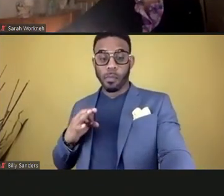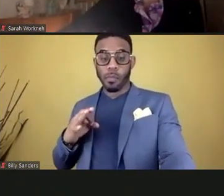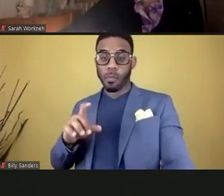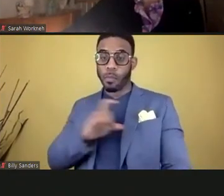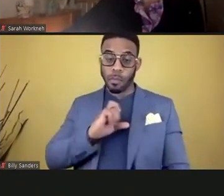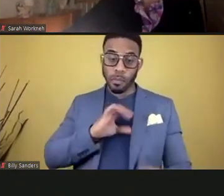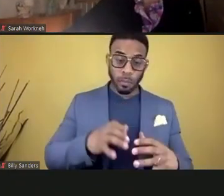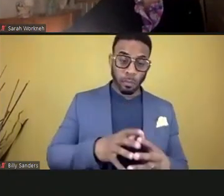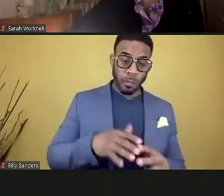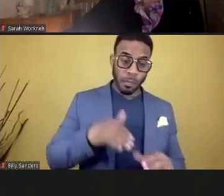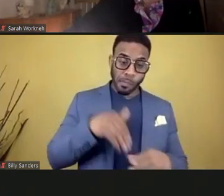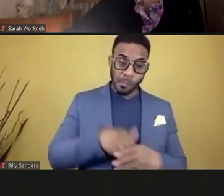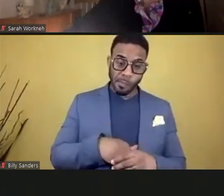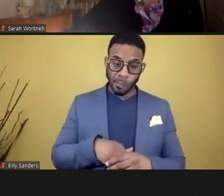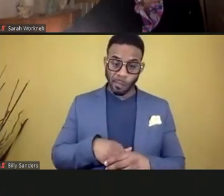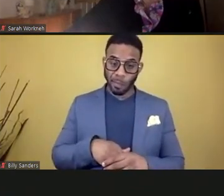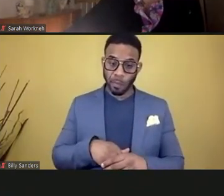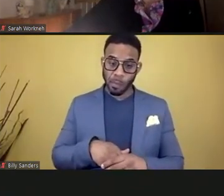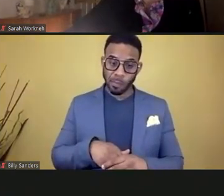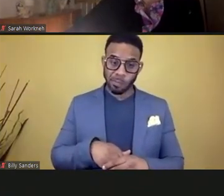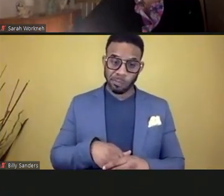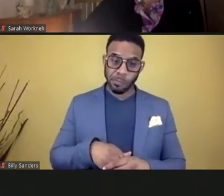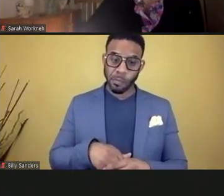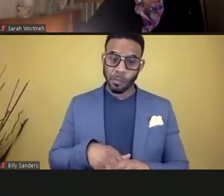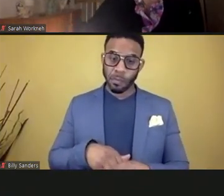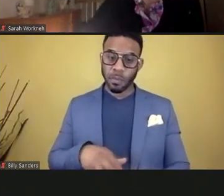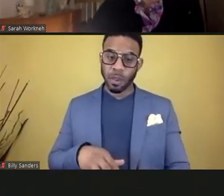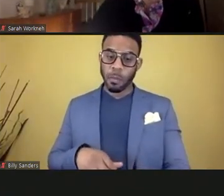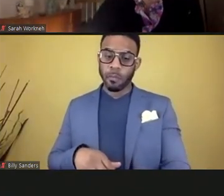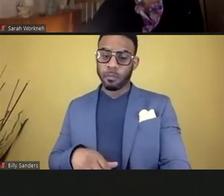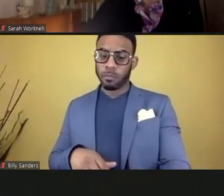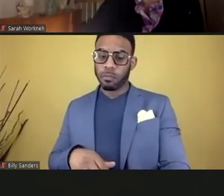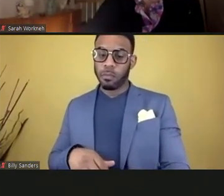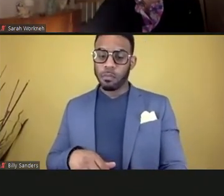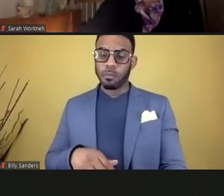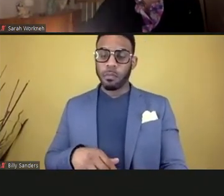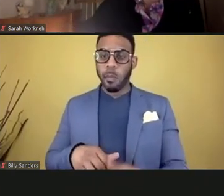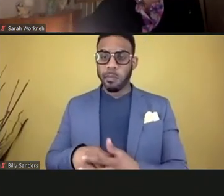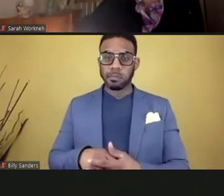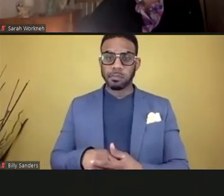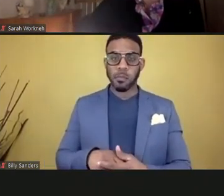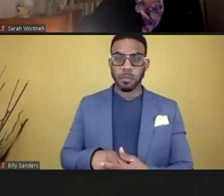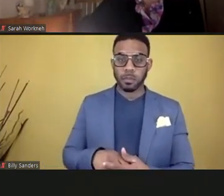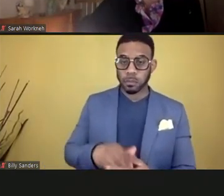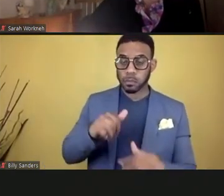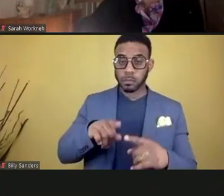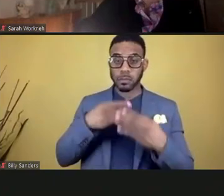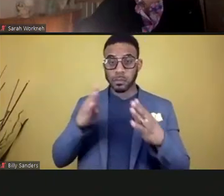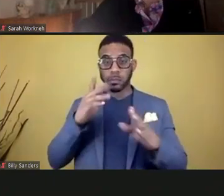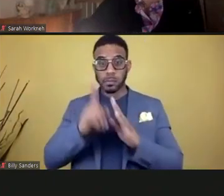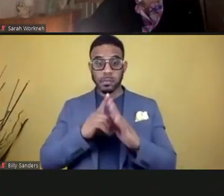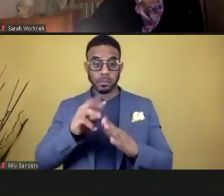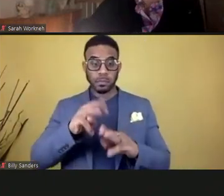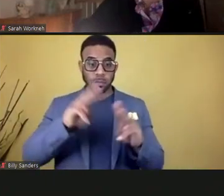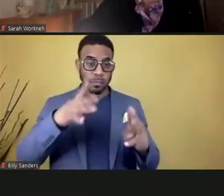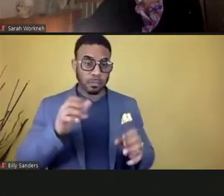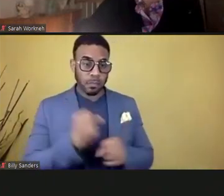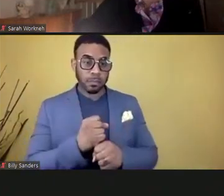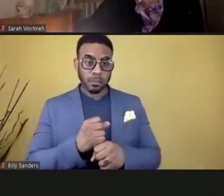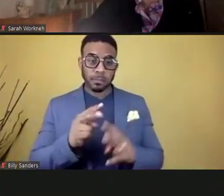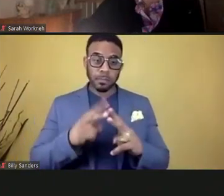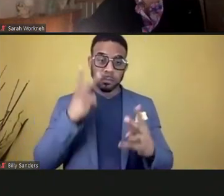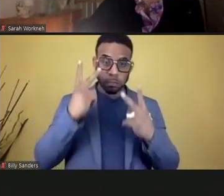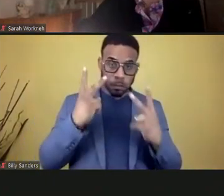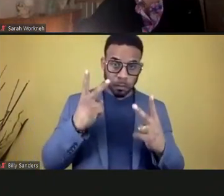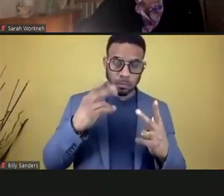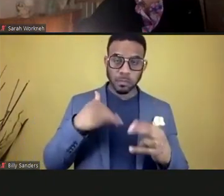force into the museum. So there was weapons, there was the people that were currently incarcerated during public hours of the museum. We wanted to make it very visible